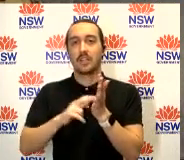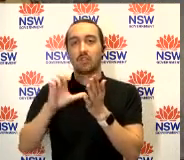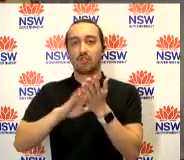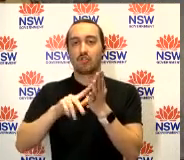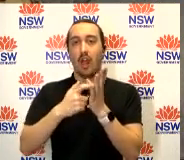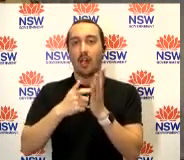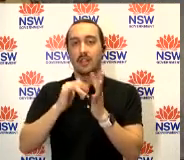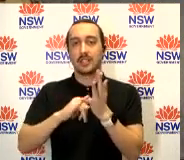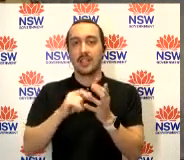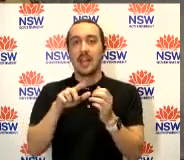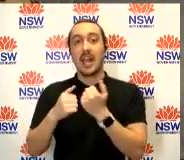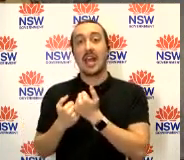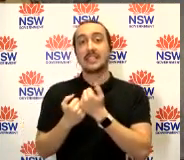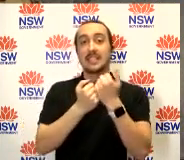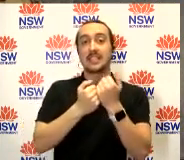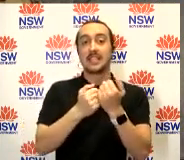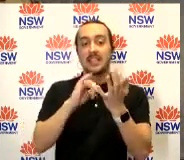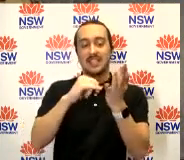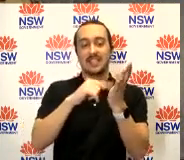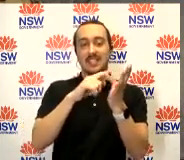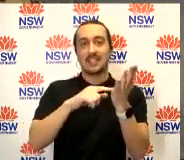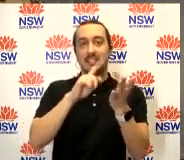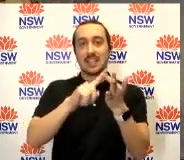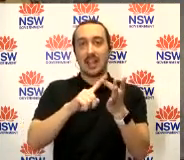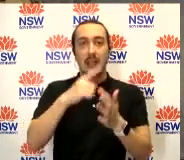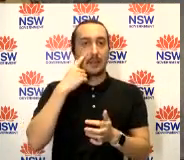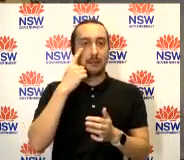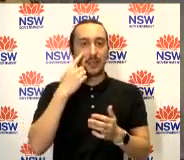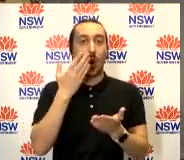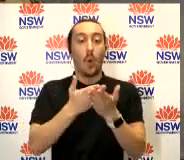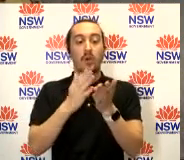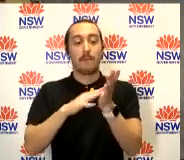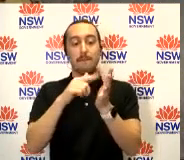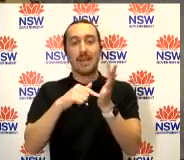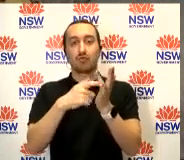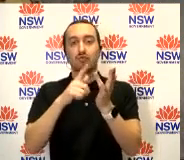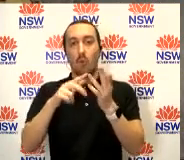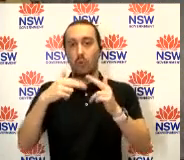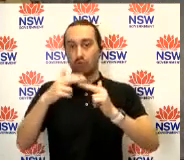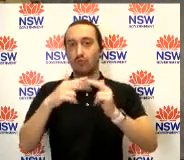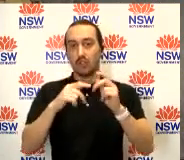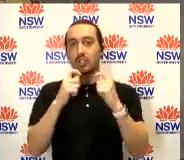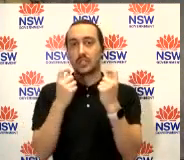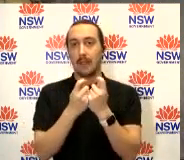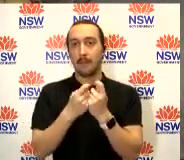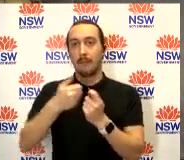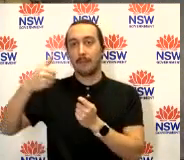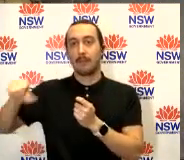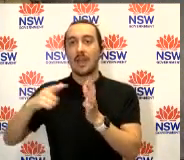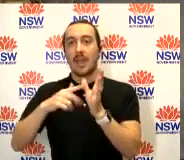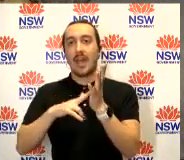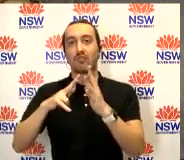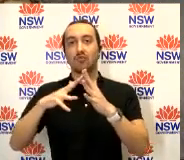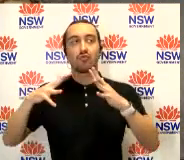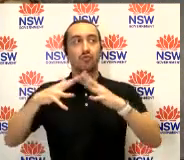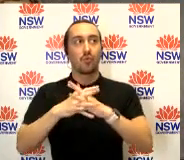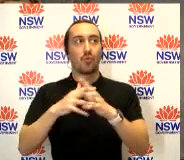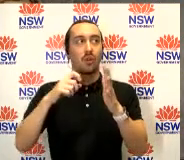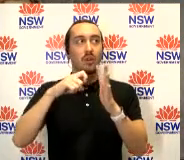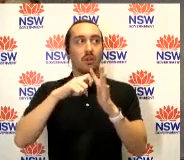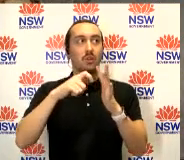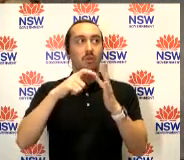he's Assistant State Inspector on our Metro construction team. And we've got Andrew Komisarchuk, who's our Assistant